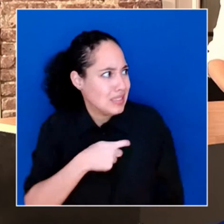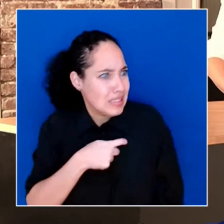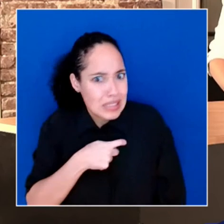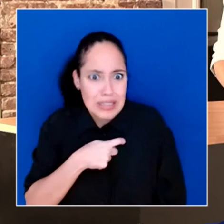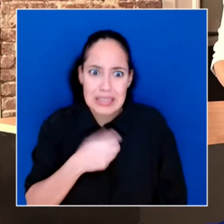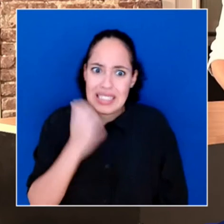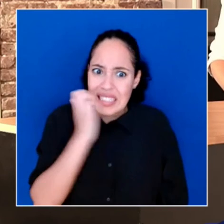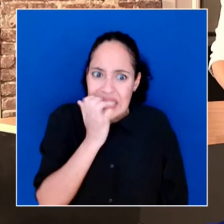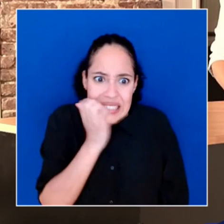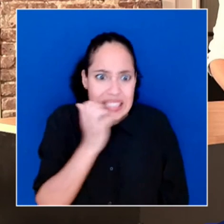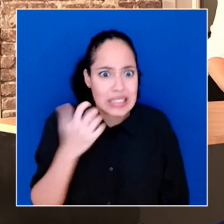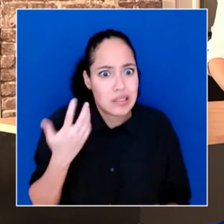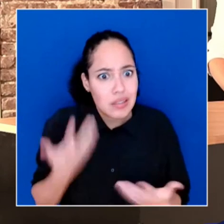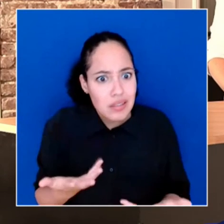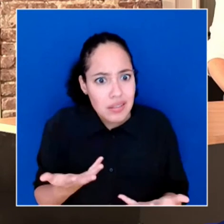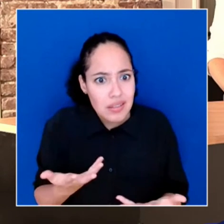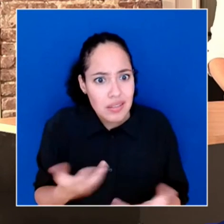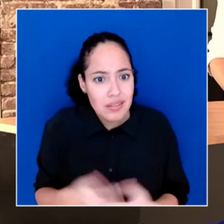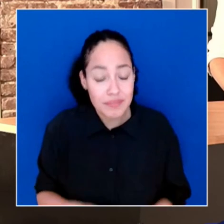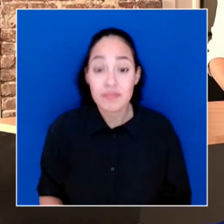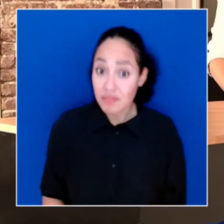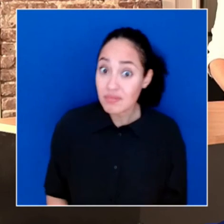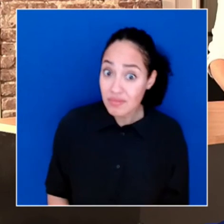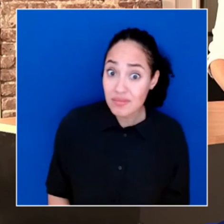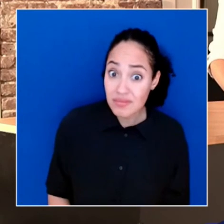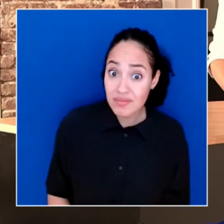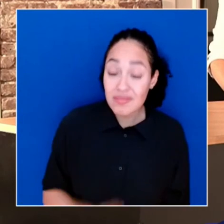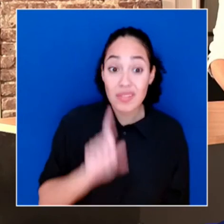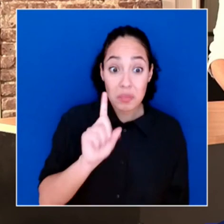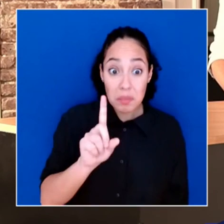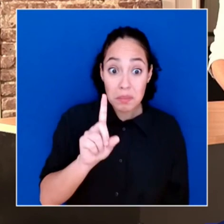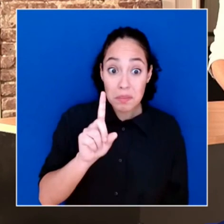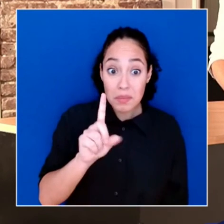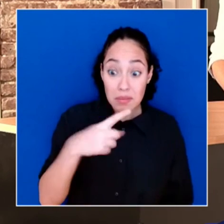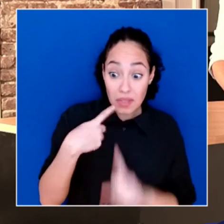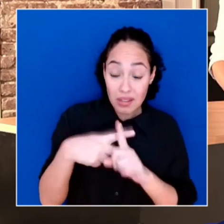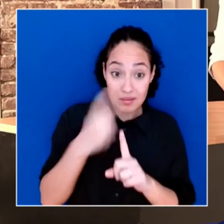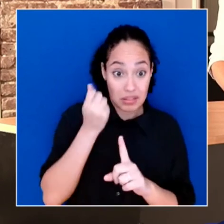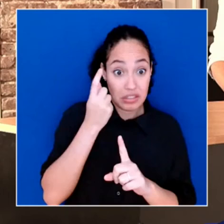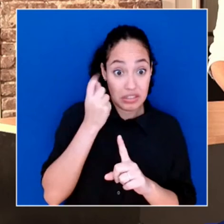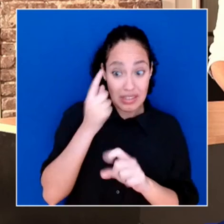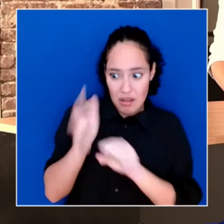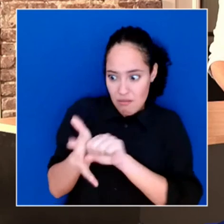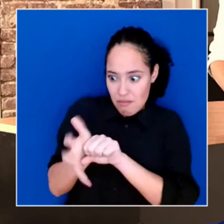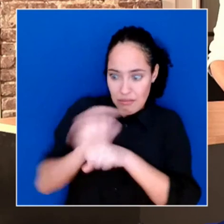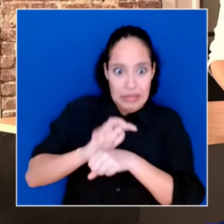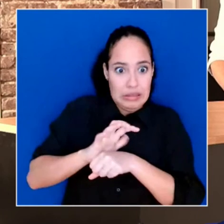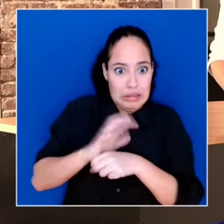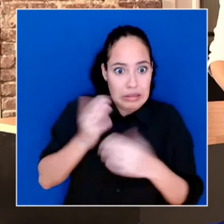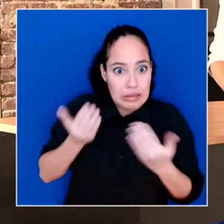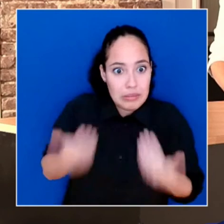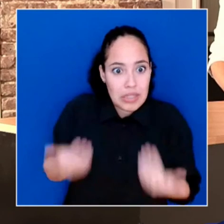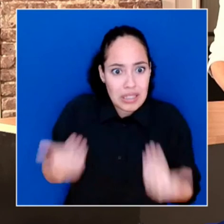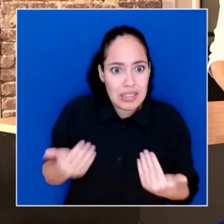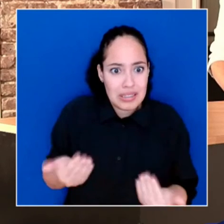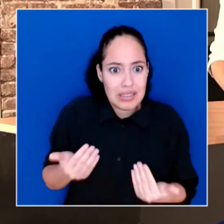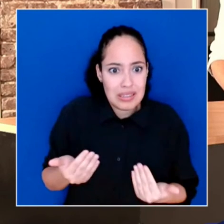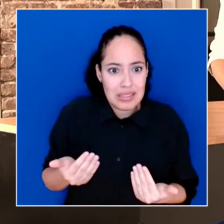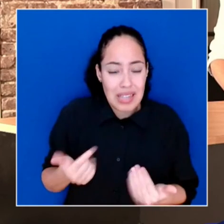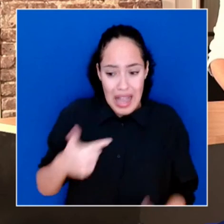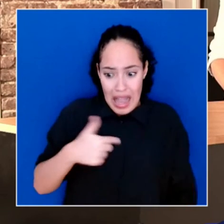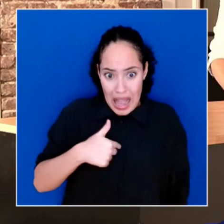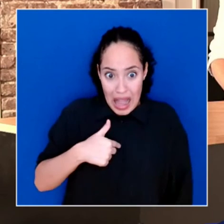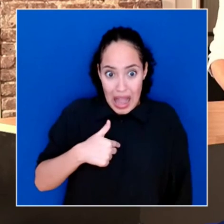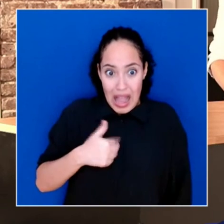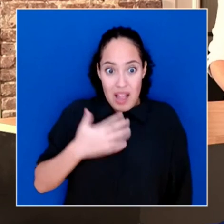that, and it's a pandemic situation. I mean, even if I'm not neurodiverse, I just don't want to go there in person to deal